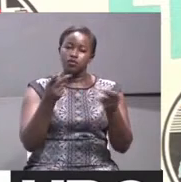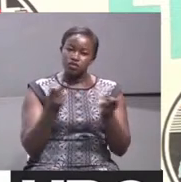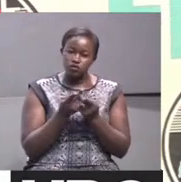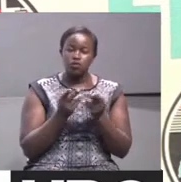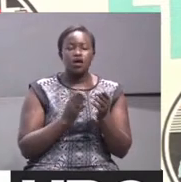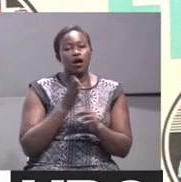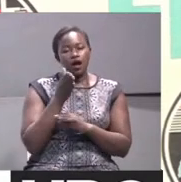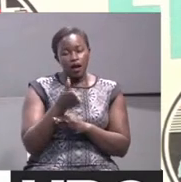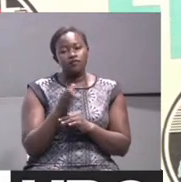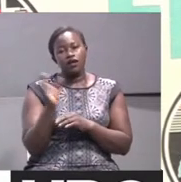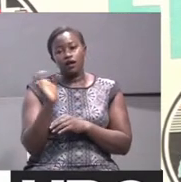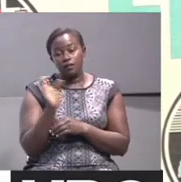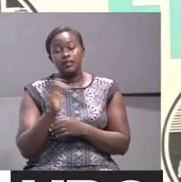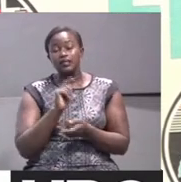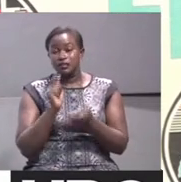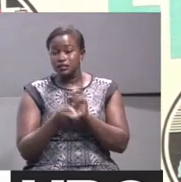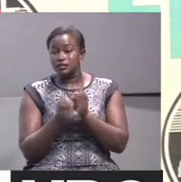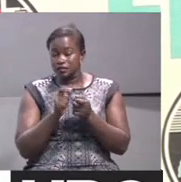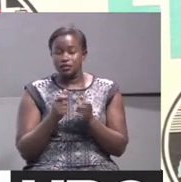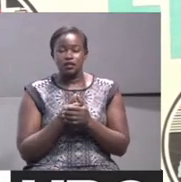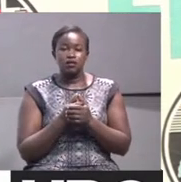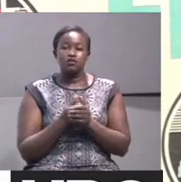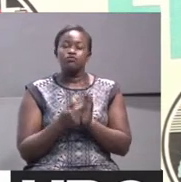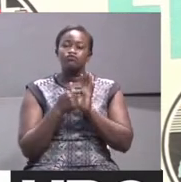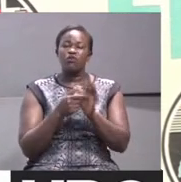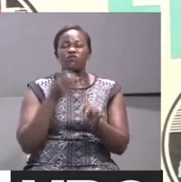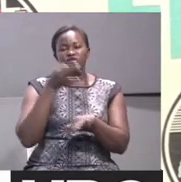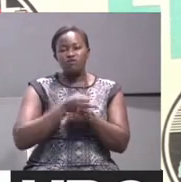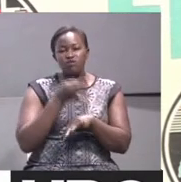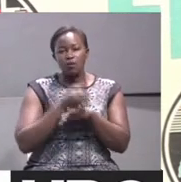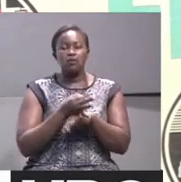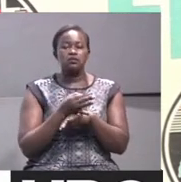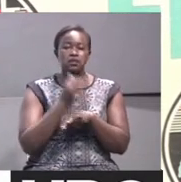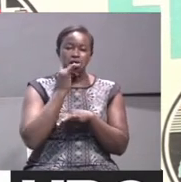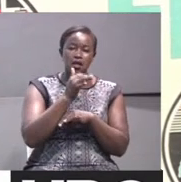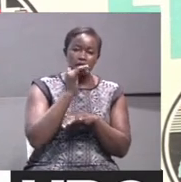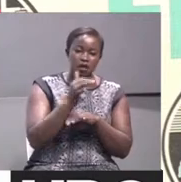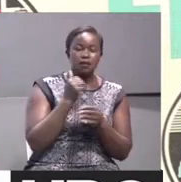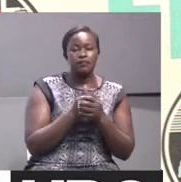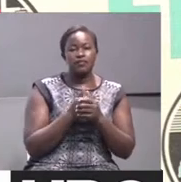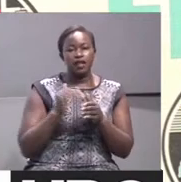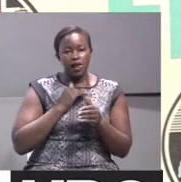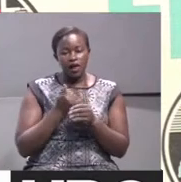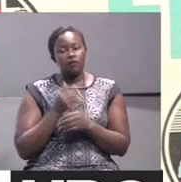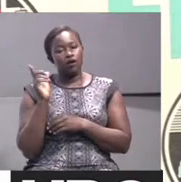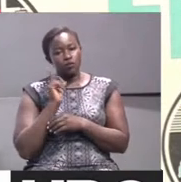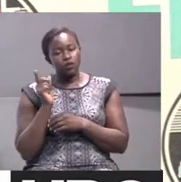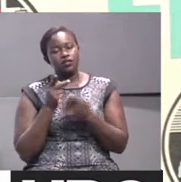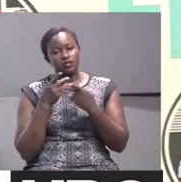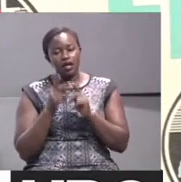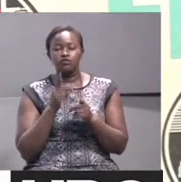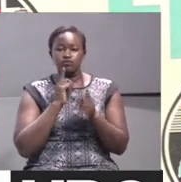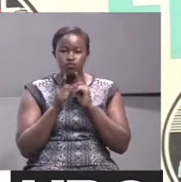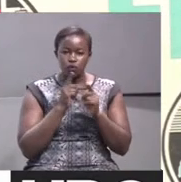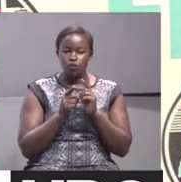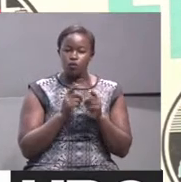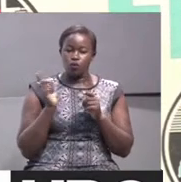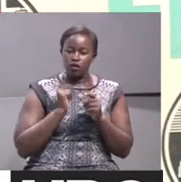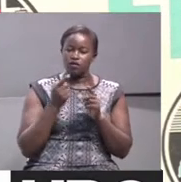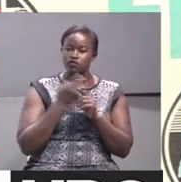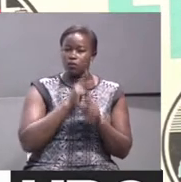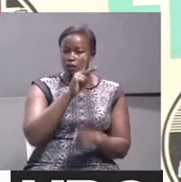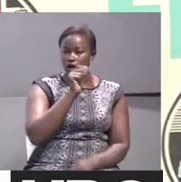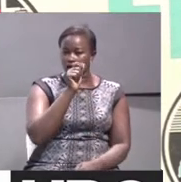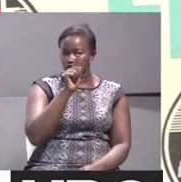reshuffle dispels the false narrative propagated by our colleagues at Katonga that the